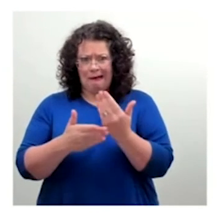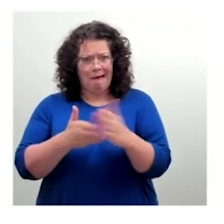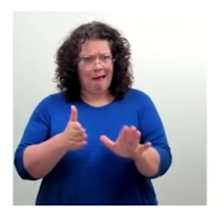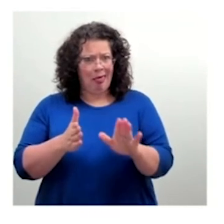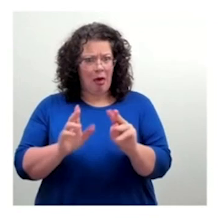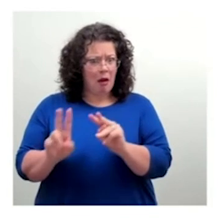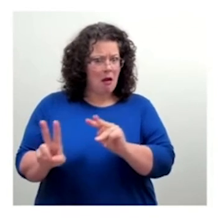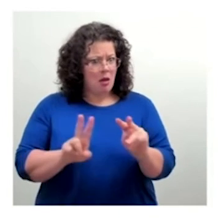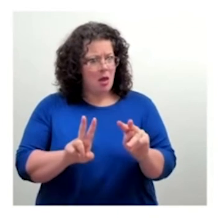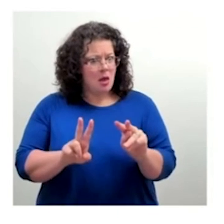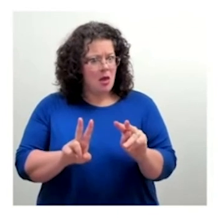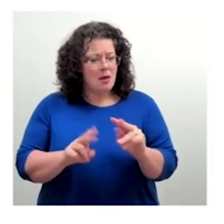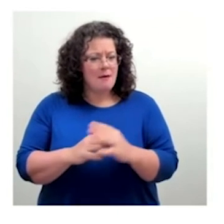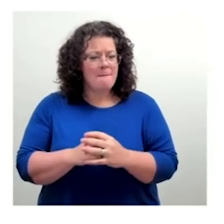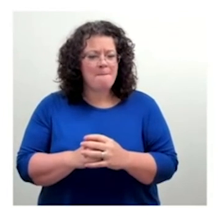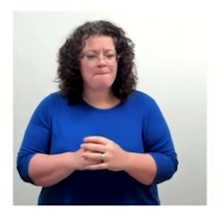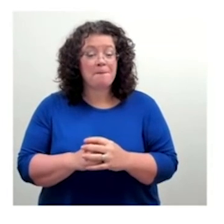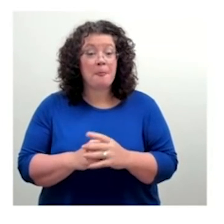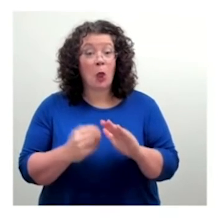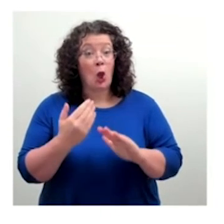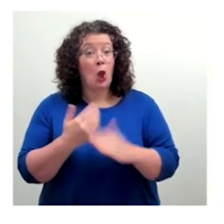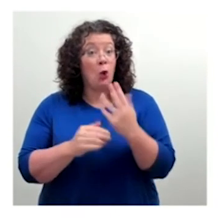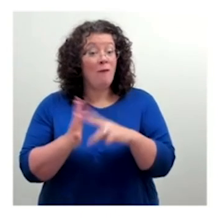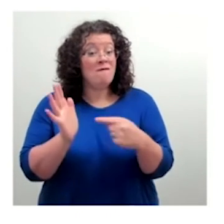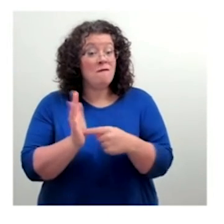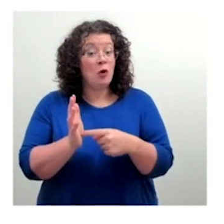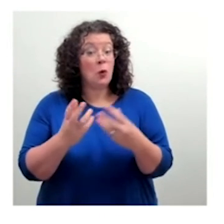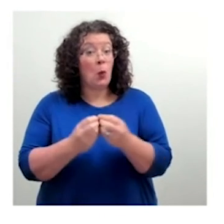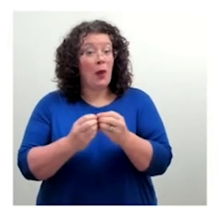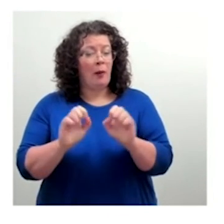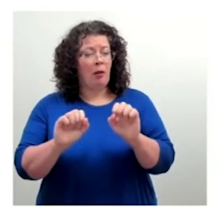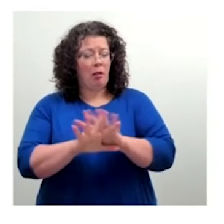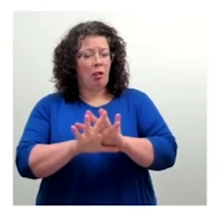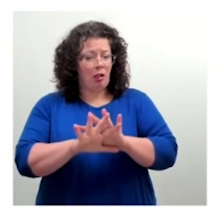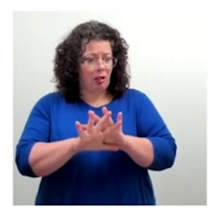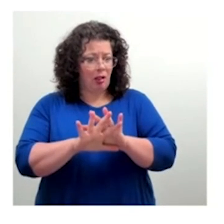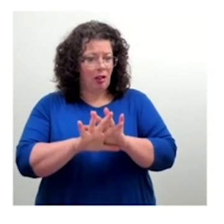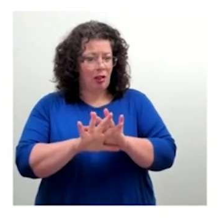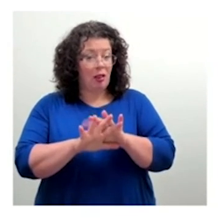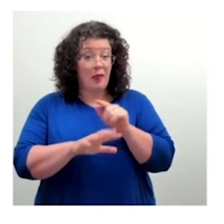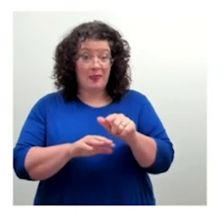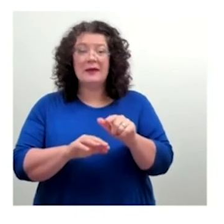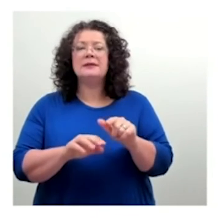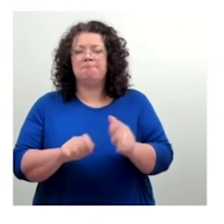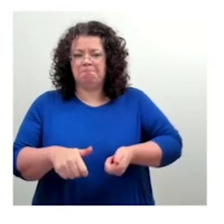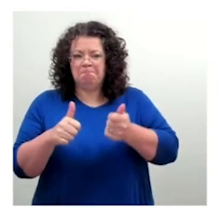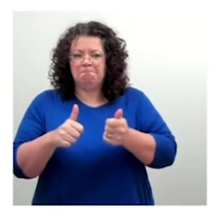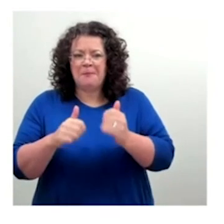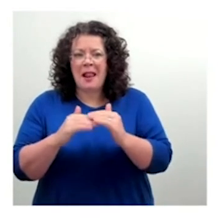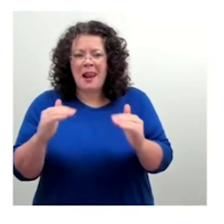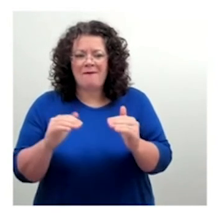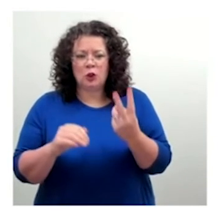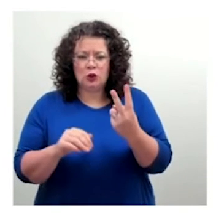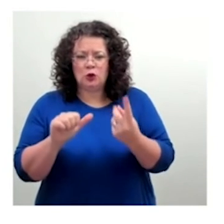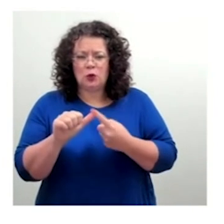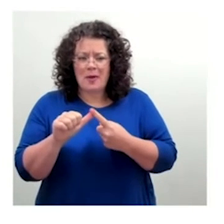in, and this is at the level AA, and I'm sure they'll be delighted to see that all of the details are still coming through perfectly